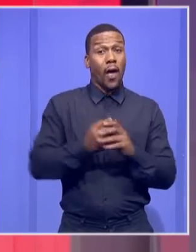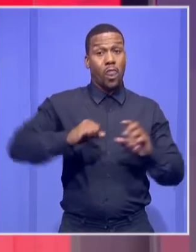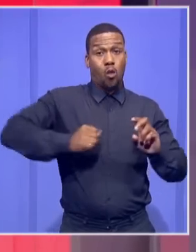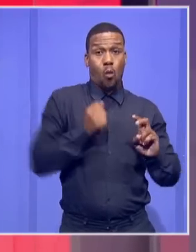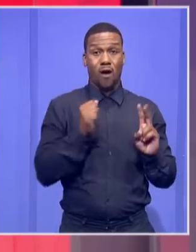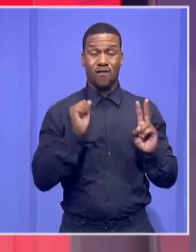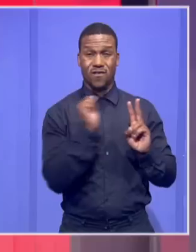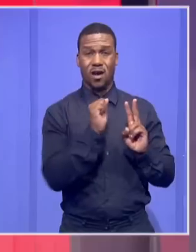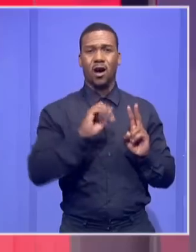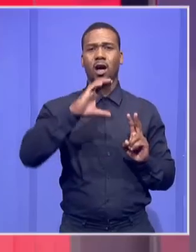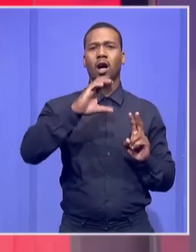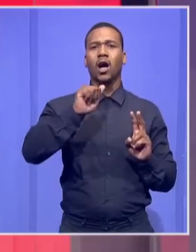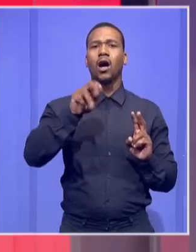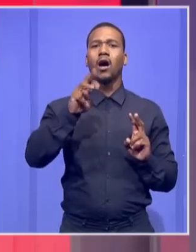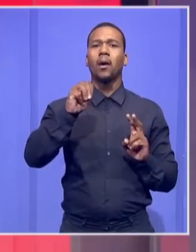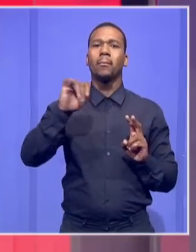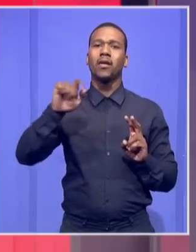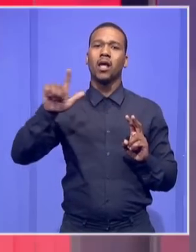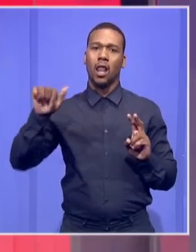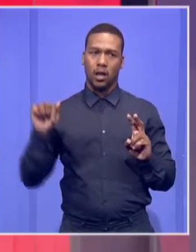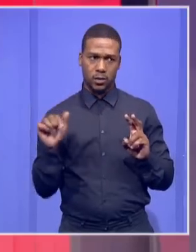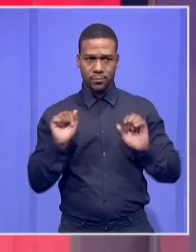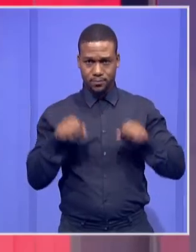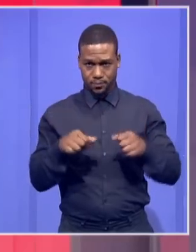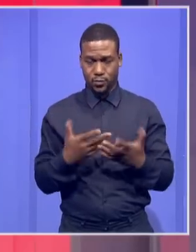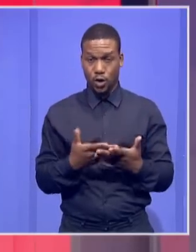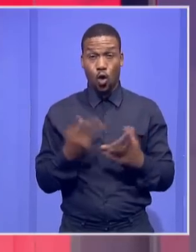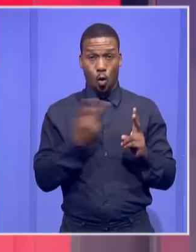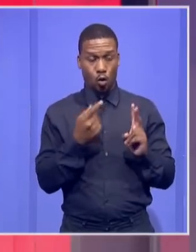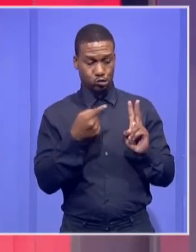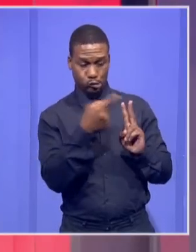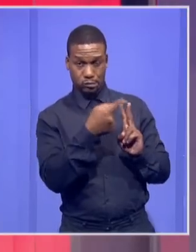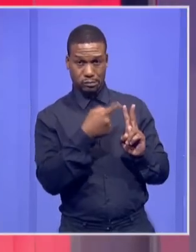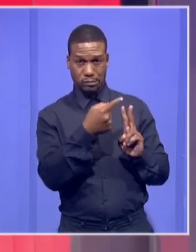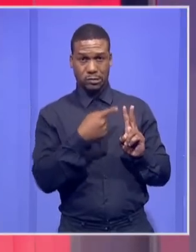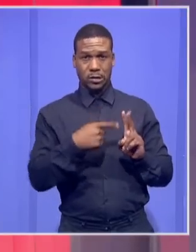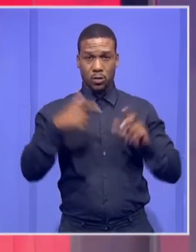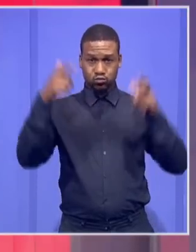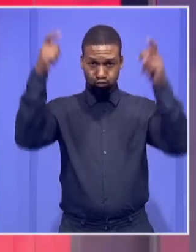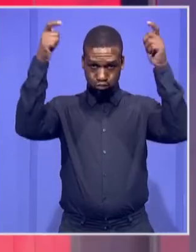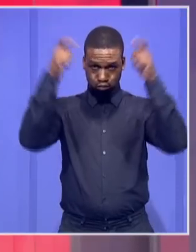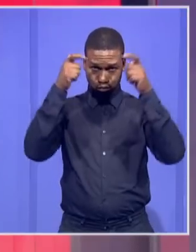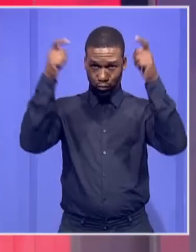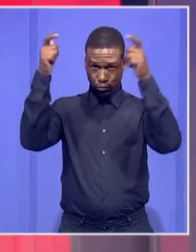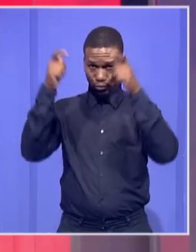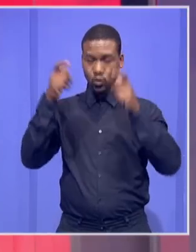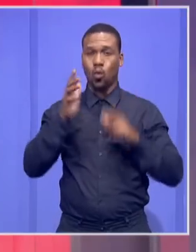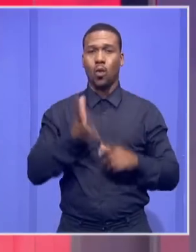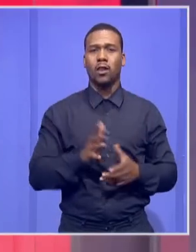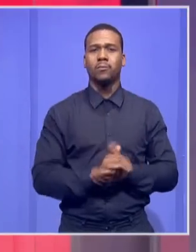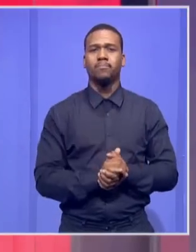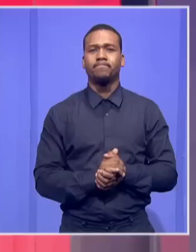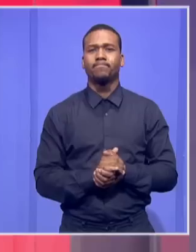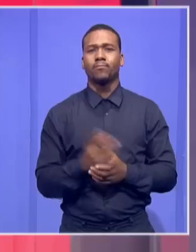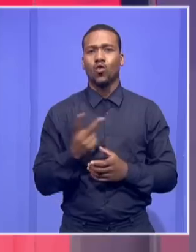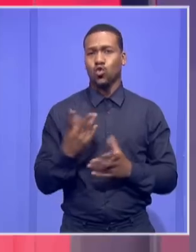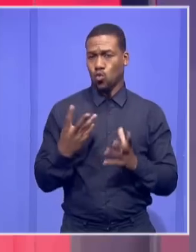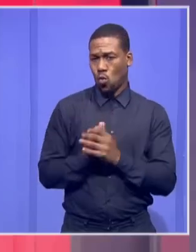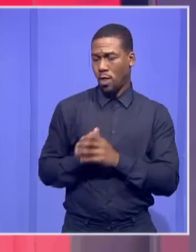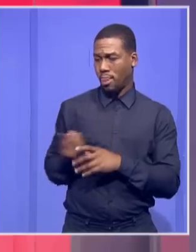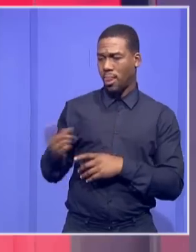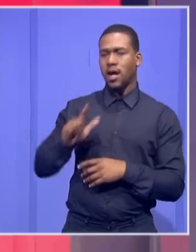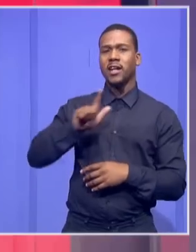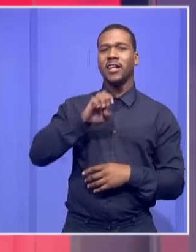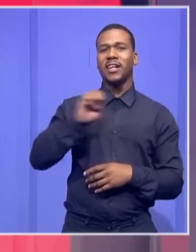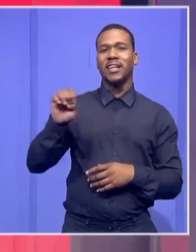be crowned in today's ceremony at Westminster Abbey. And of course, Leanne is joining me for this special broadcast. Indeed, I am, and it's wonderful